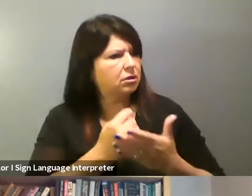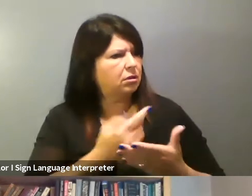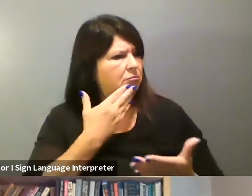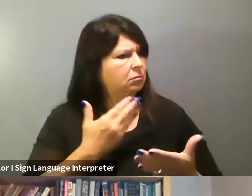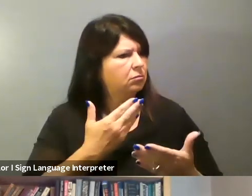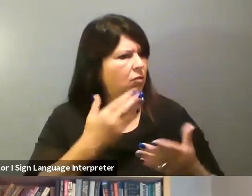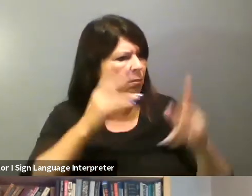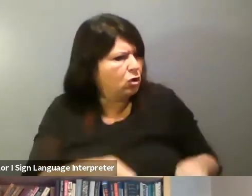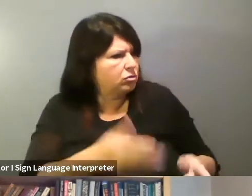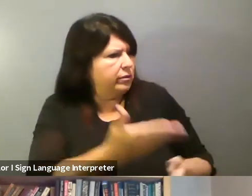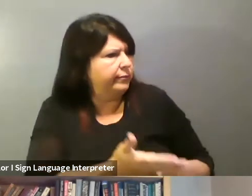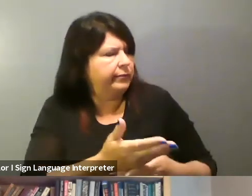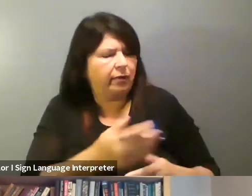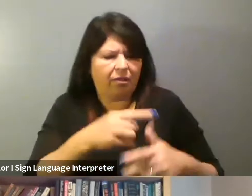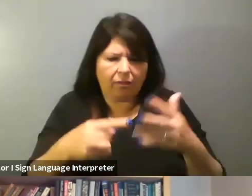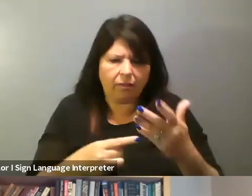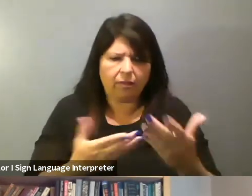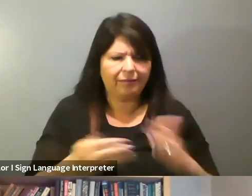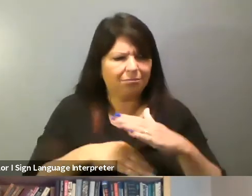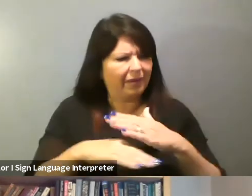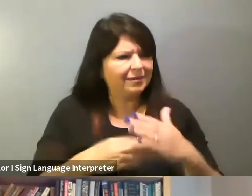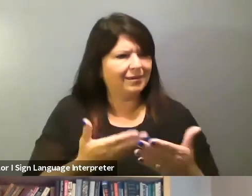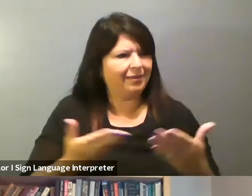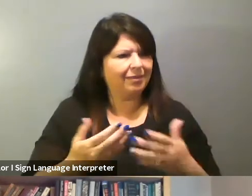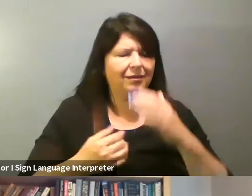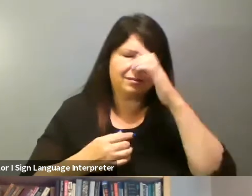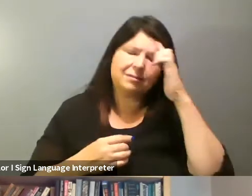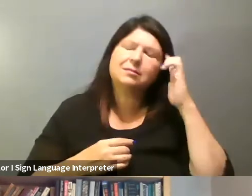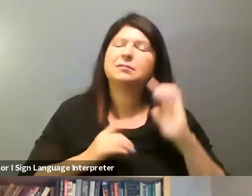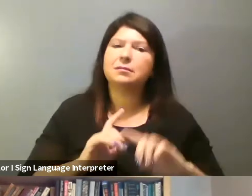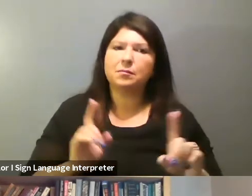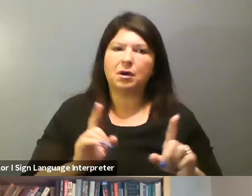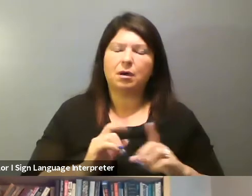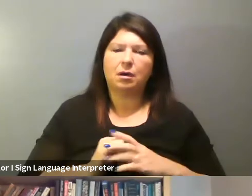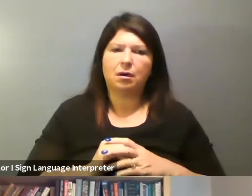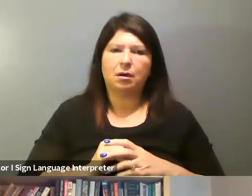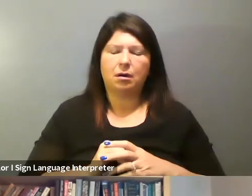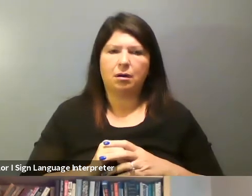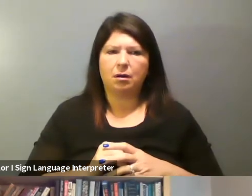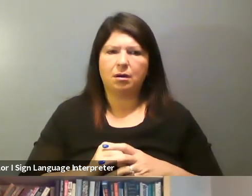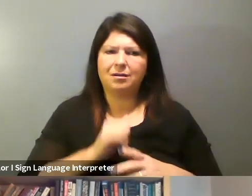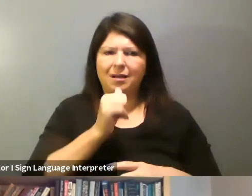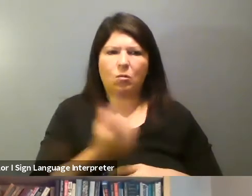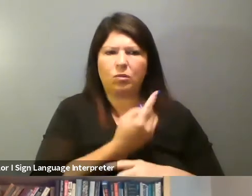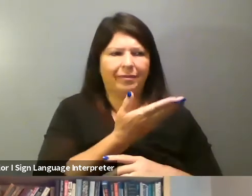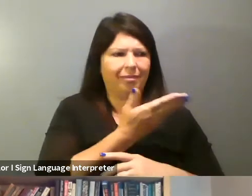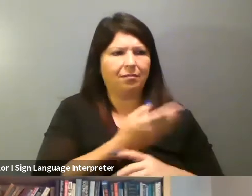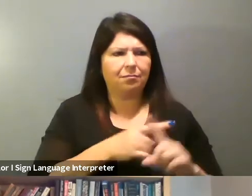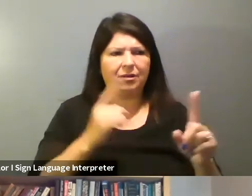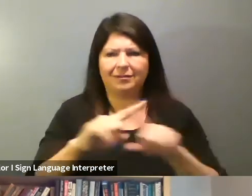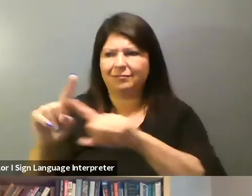a question for as many healthcare facilities as there are in the United